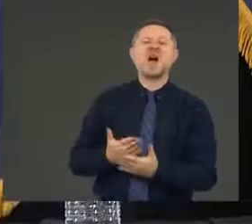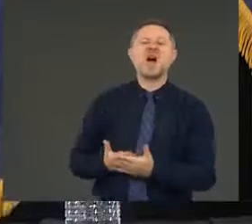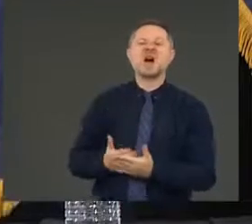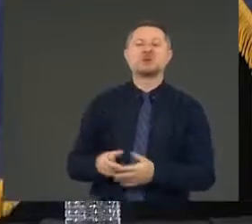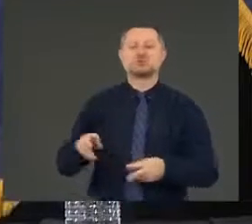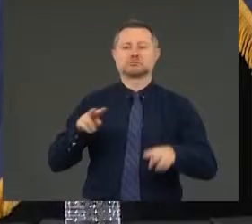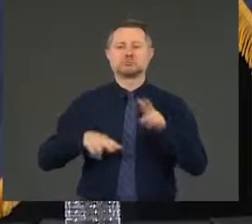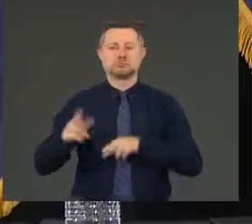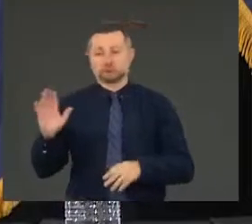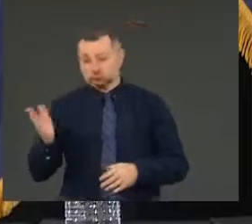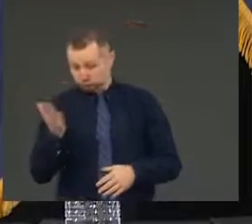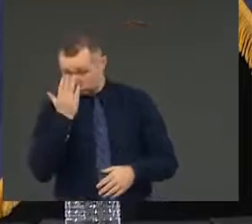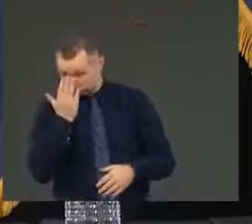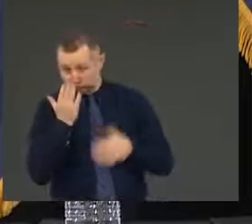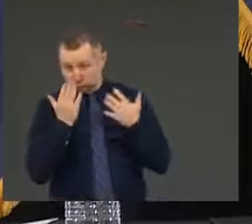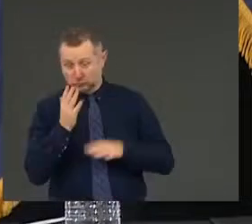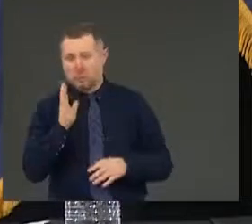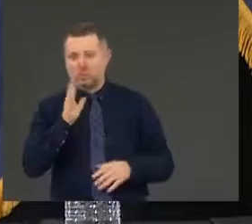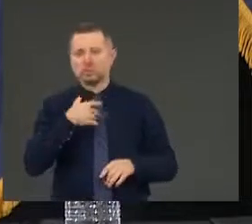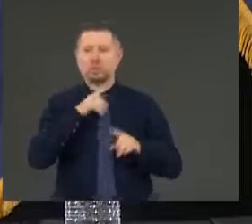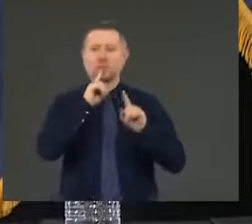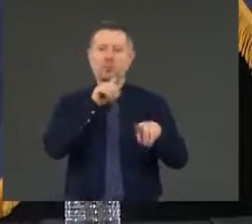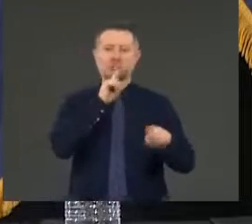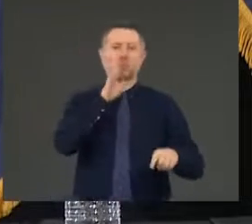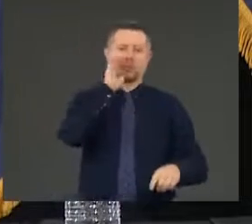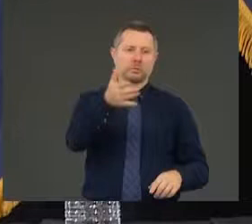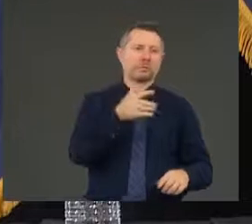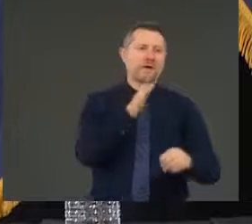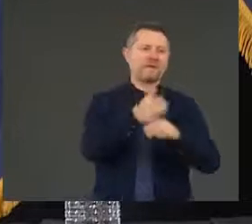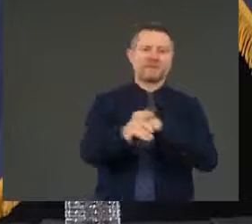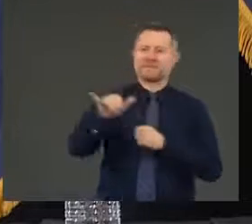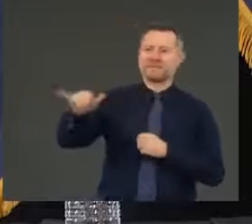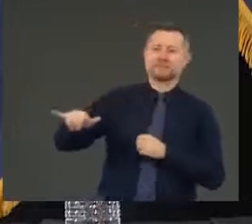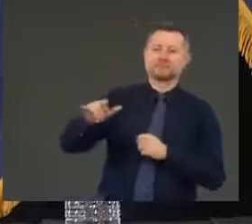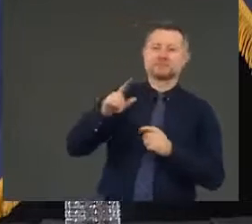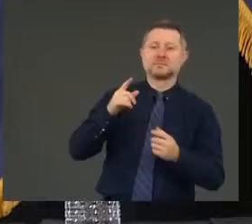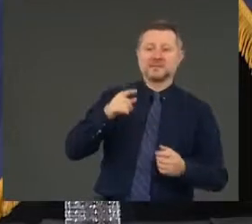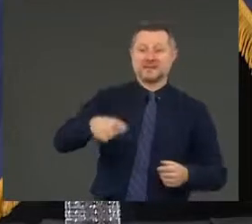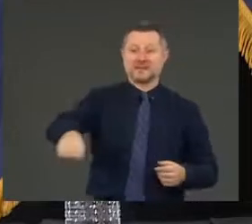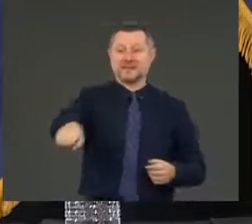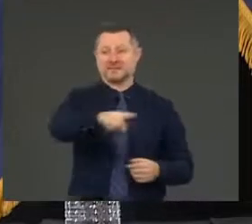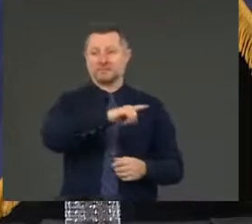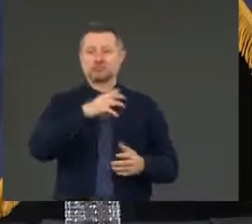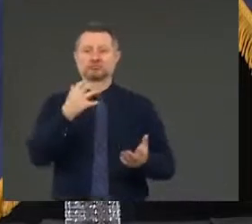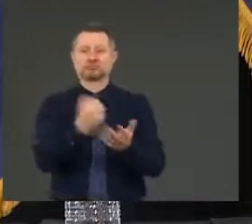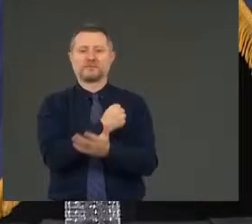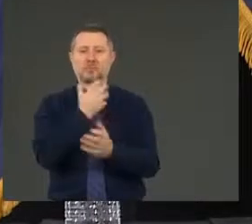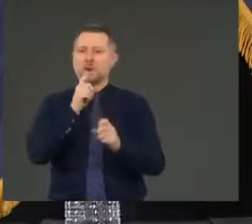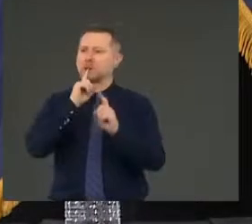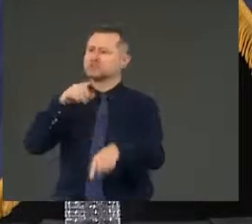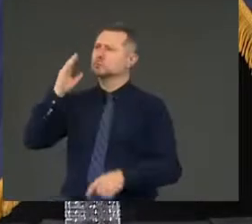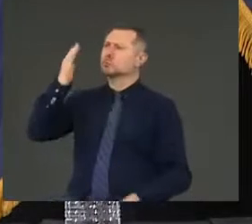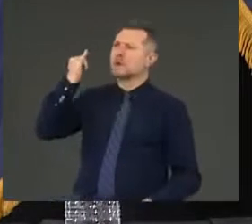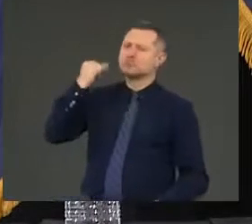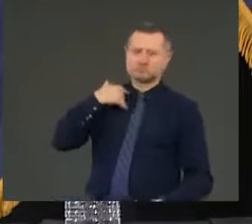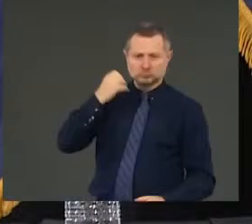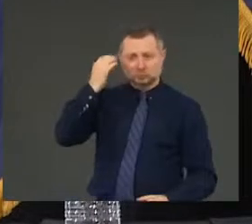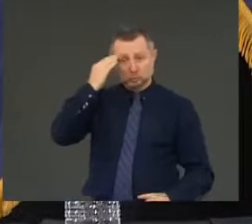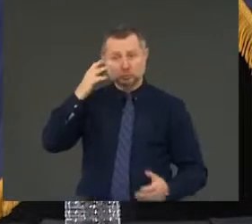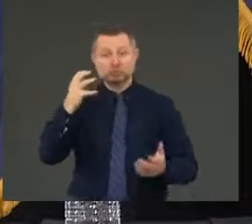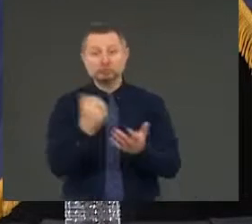then I'll respond to the facts in that review, because people do deserve answers. And people do deserve